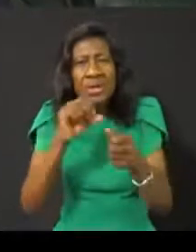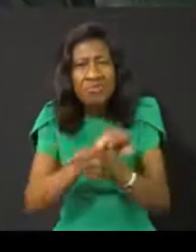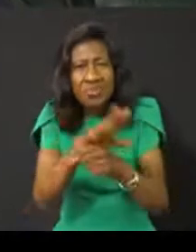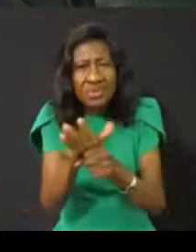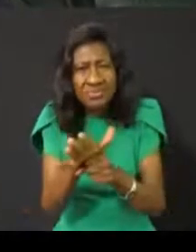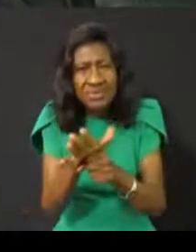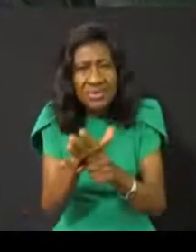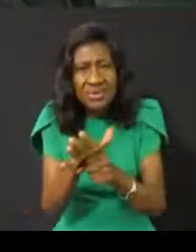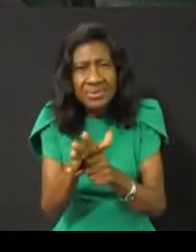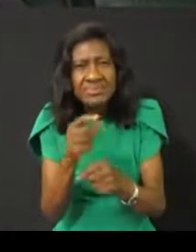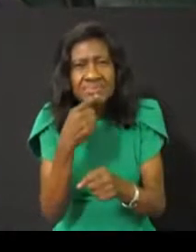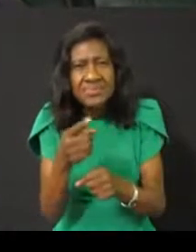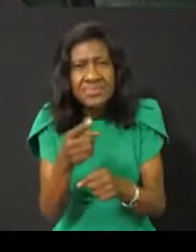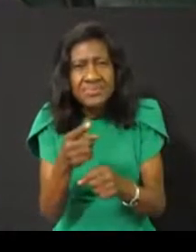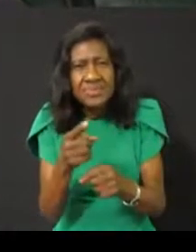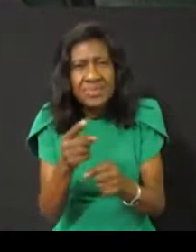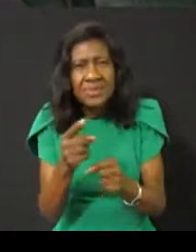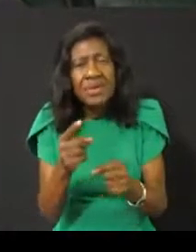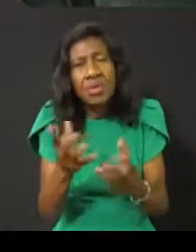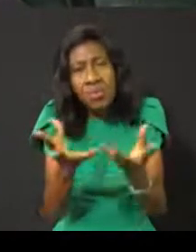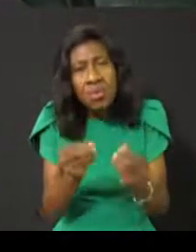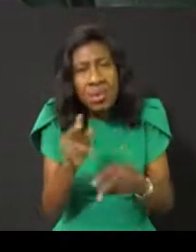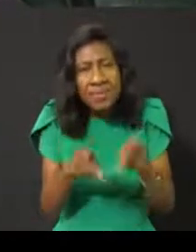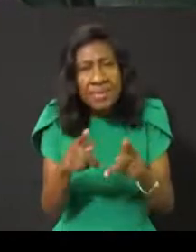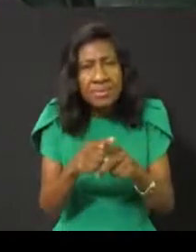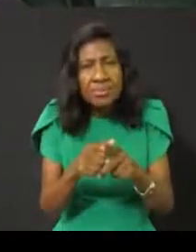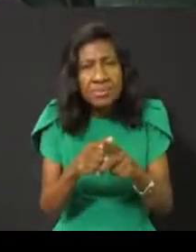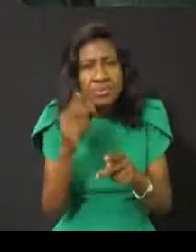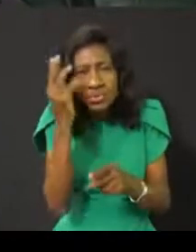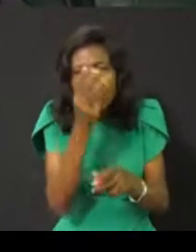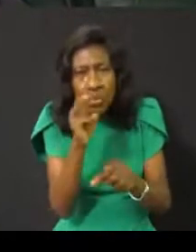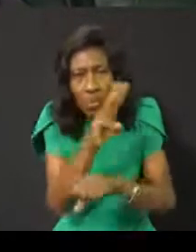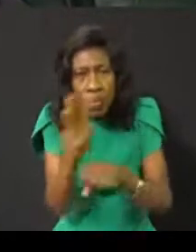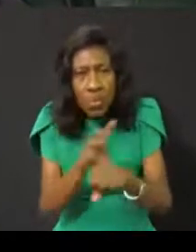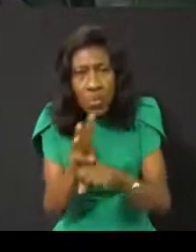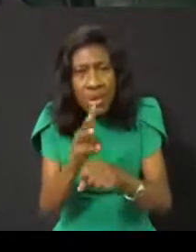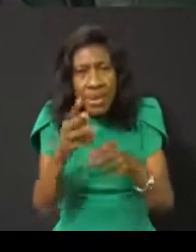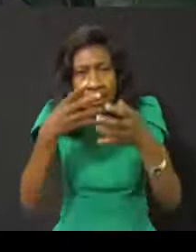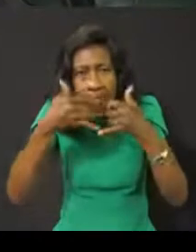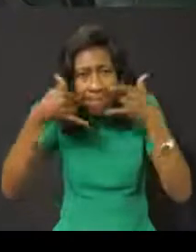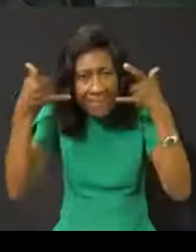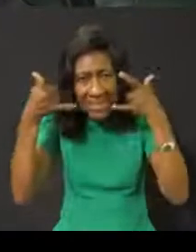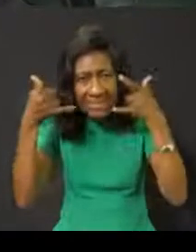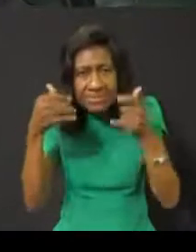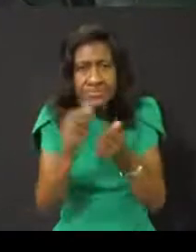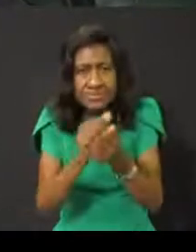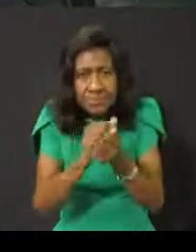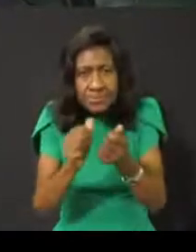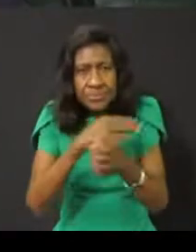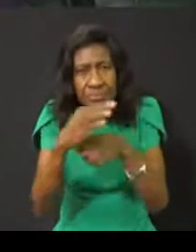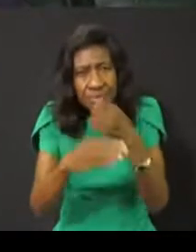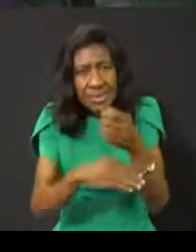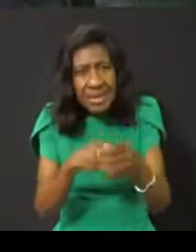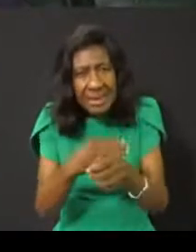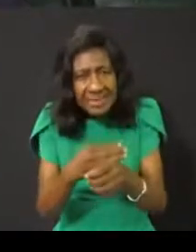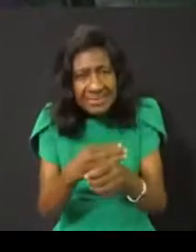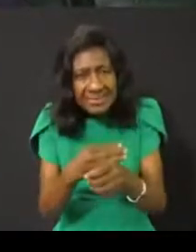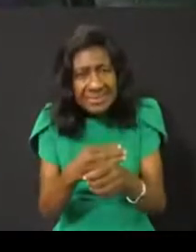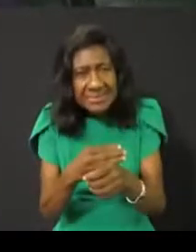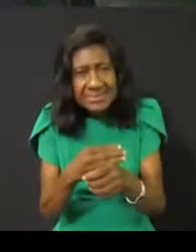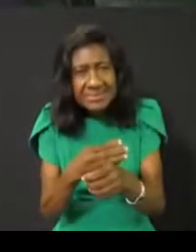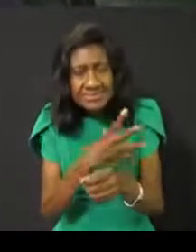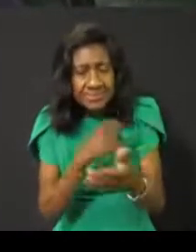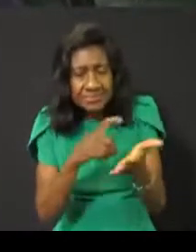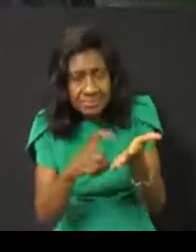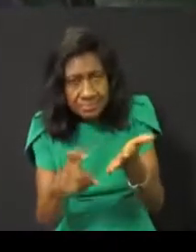much appreciate people wearing masks and distancing, following hand hygiene requirements